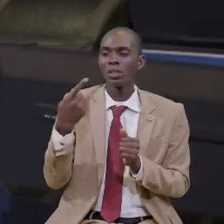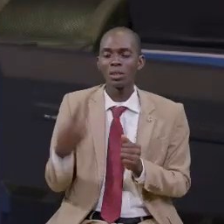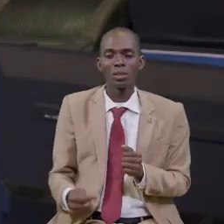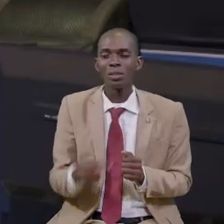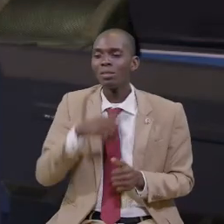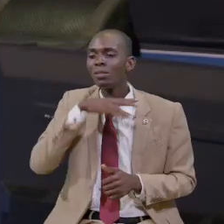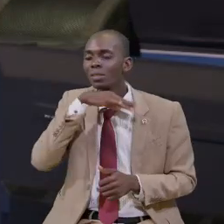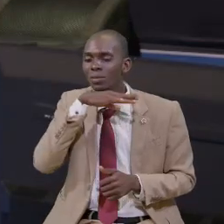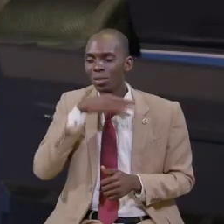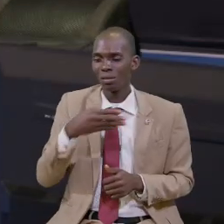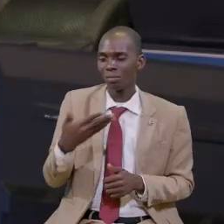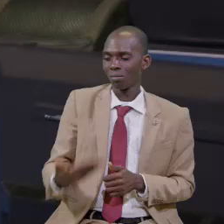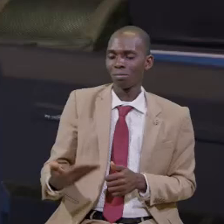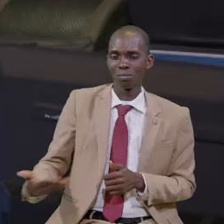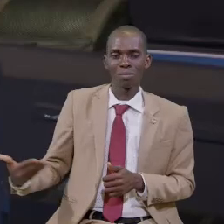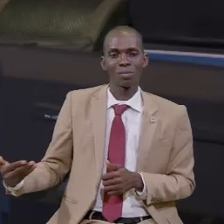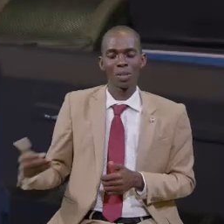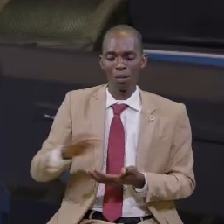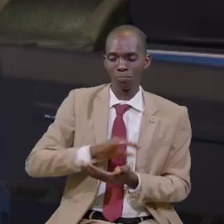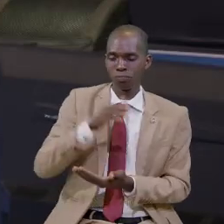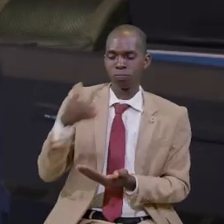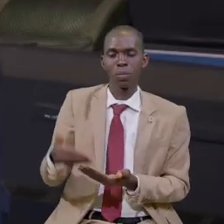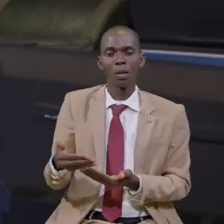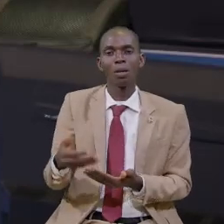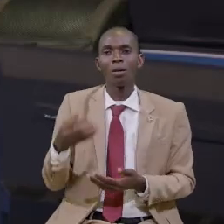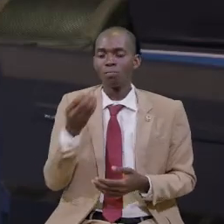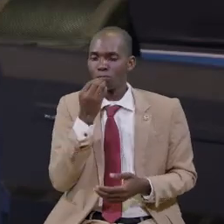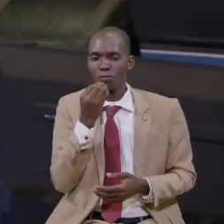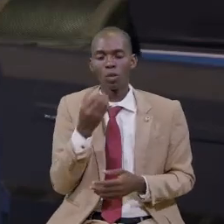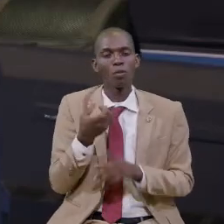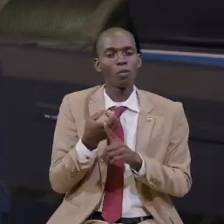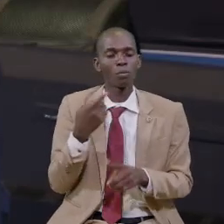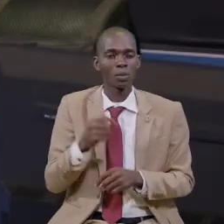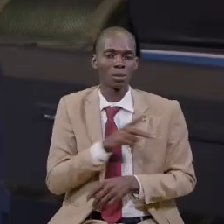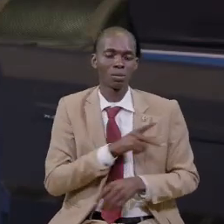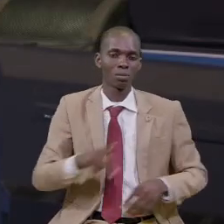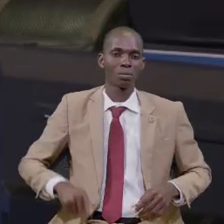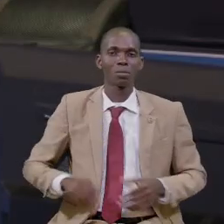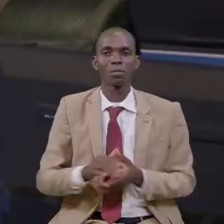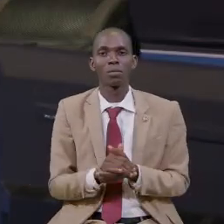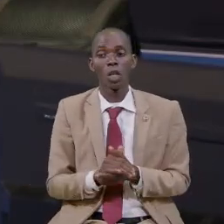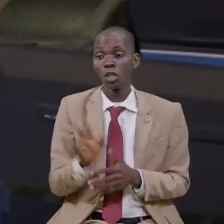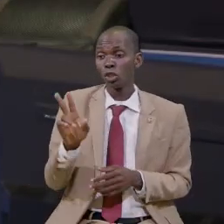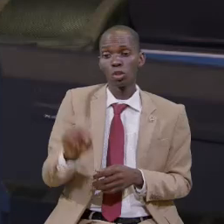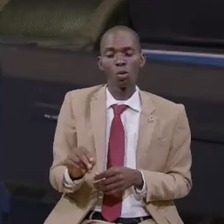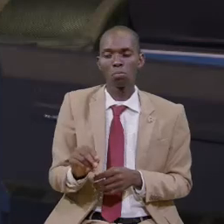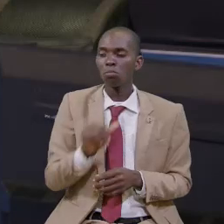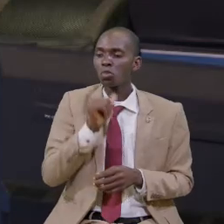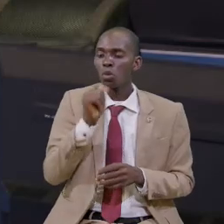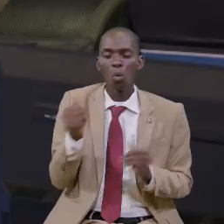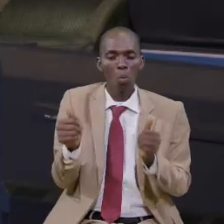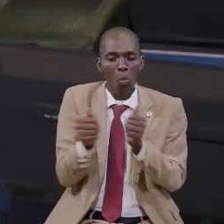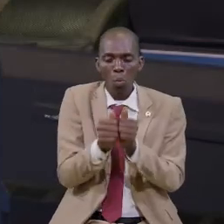defilement, the portion of the king's meat, no, with the wine